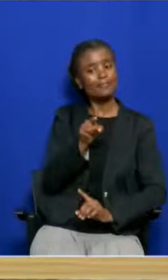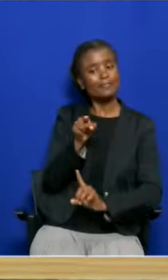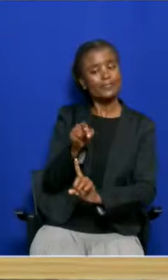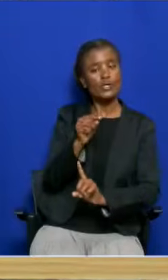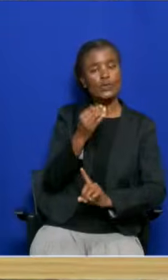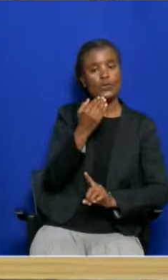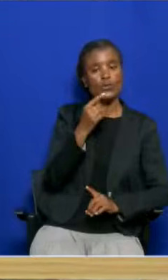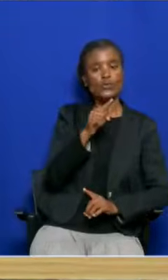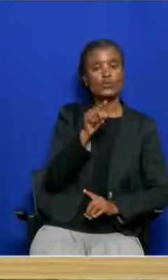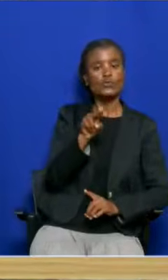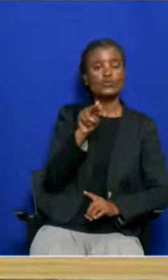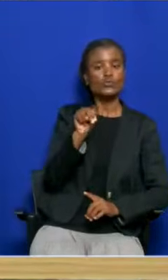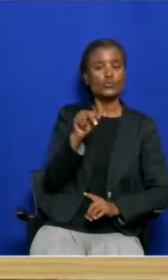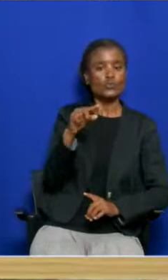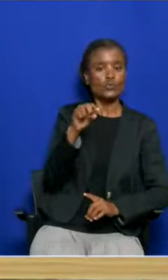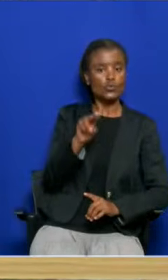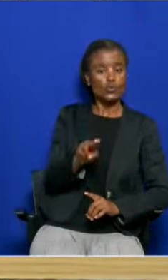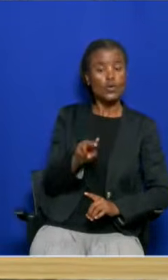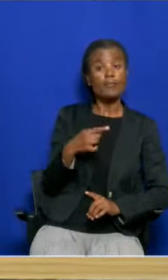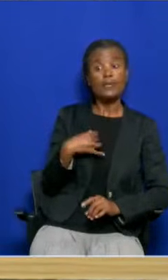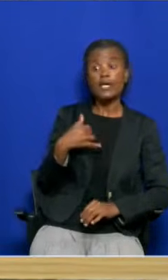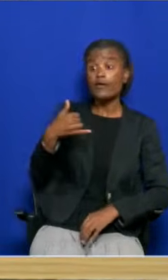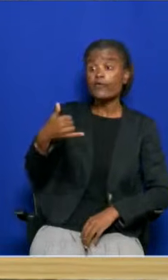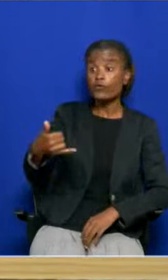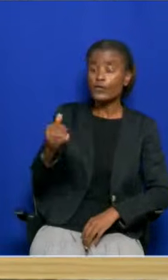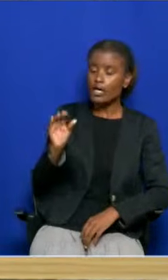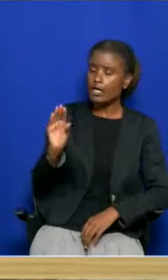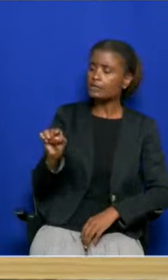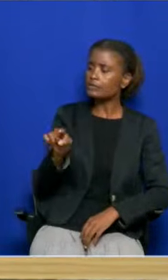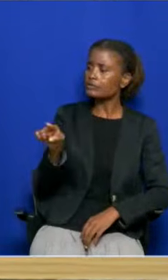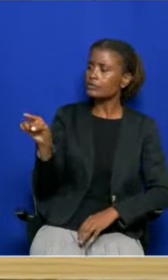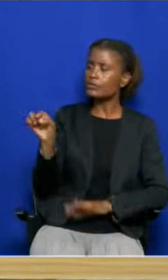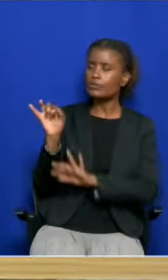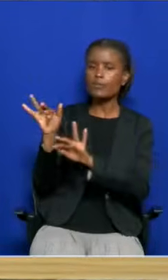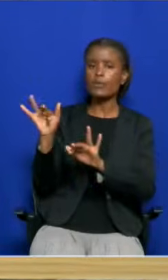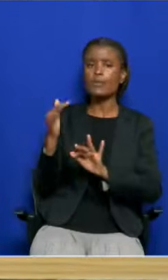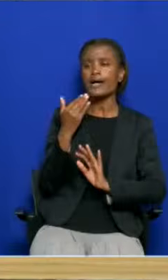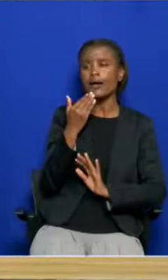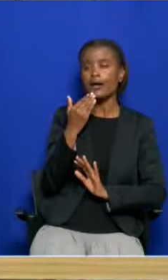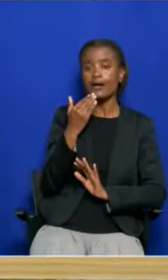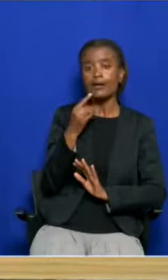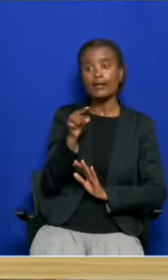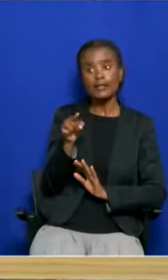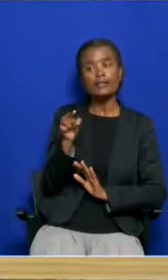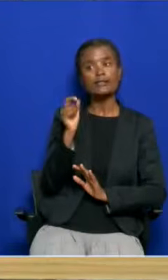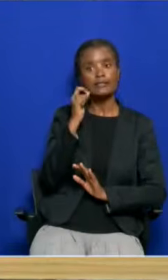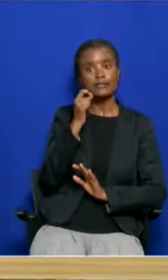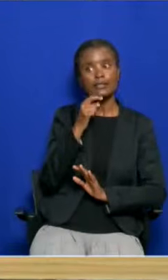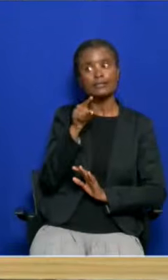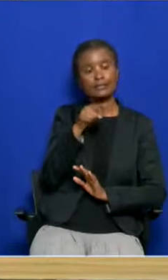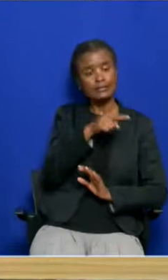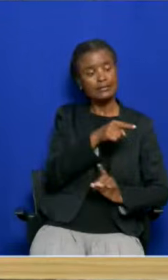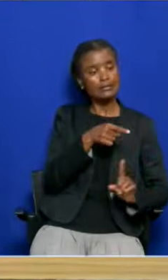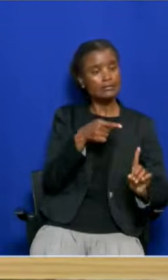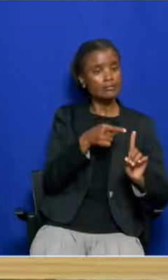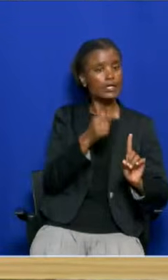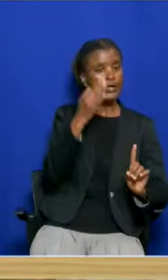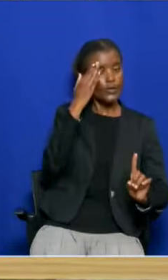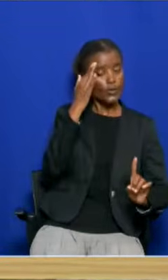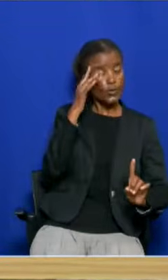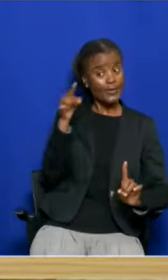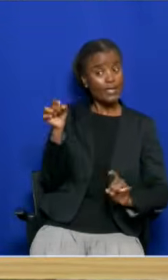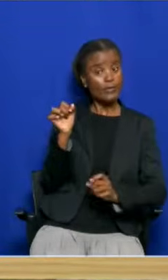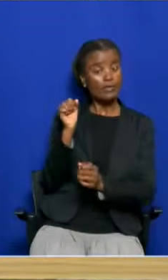those people? I say they are known by Mr. Mkhwanazi and being arrested of murder. Then he said to